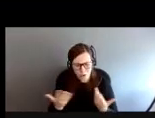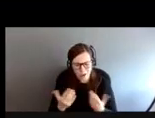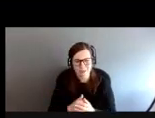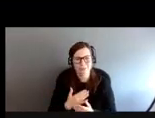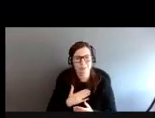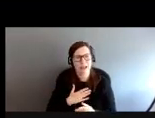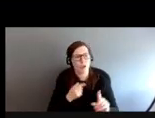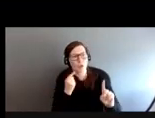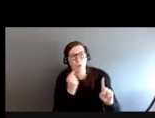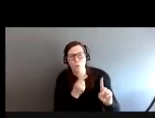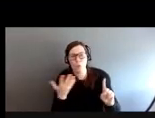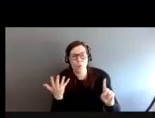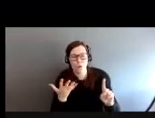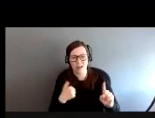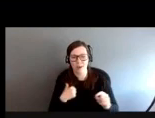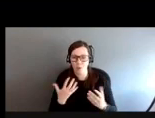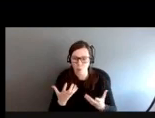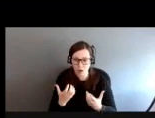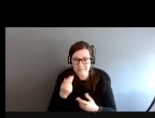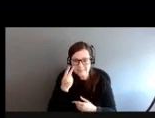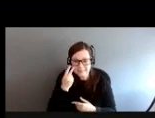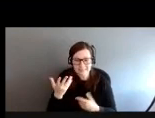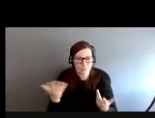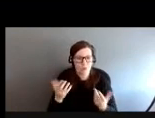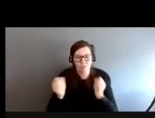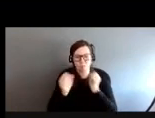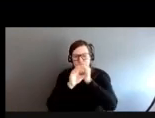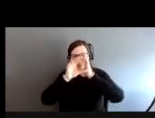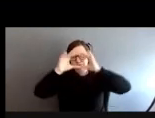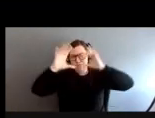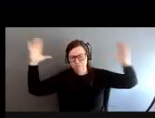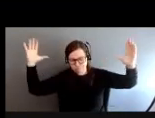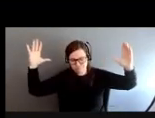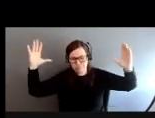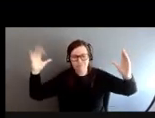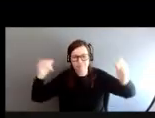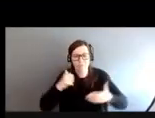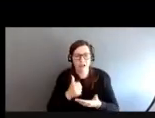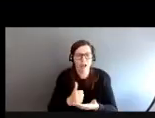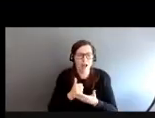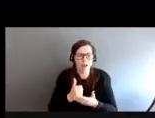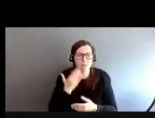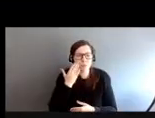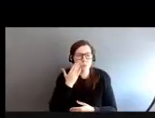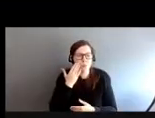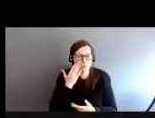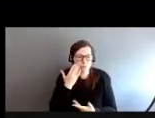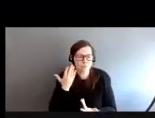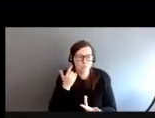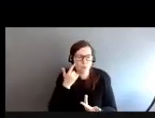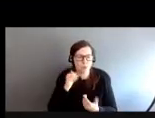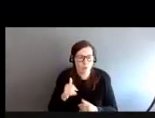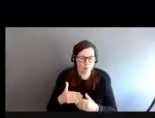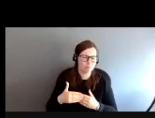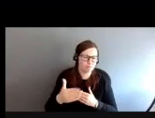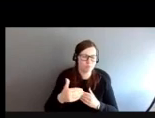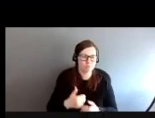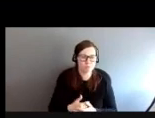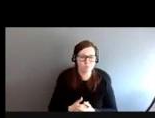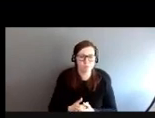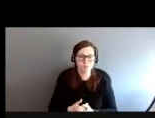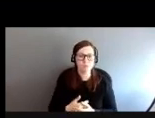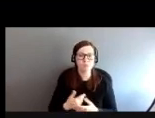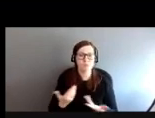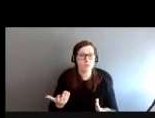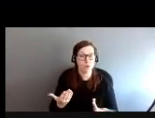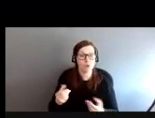sense and really working for that message you want to send across? So as I mentioned on our slides, there's a link to the